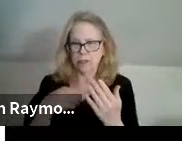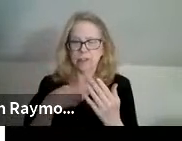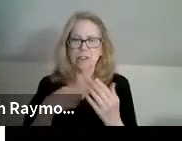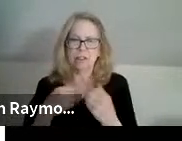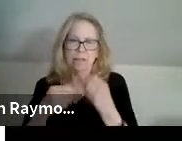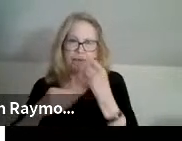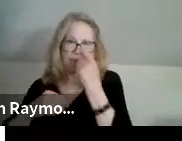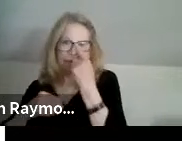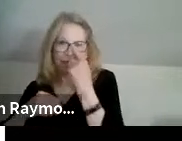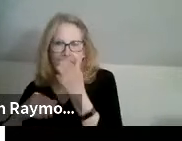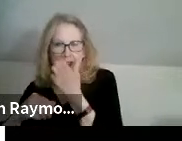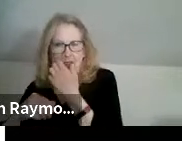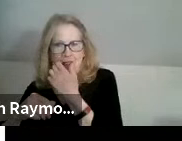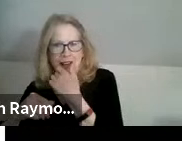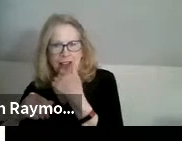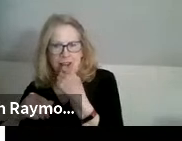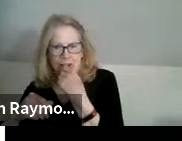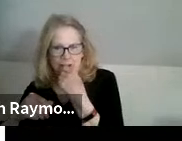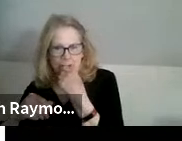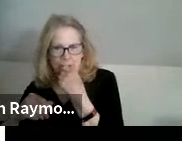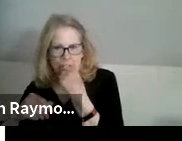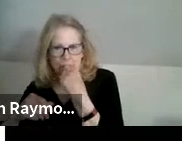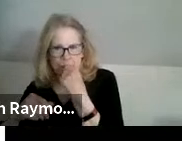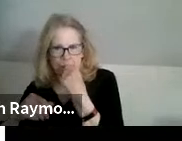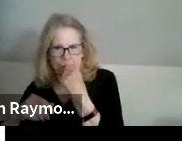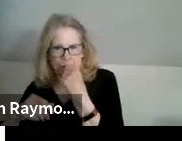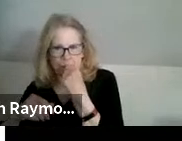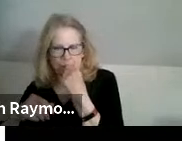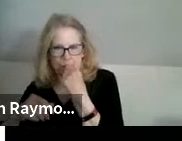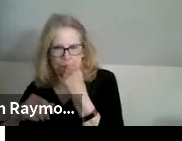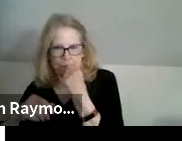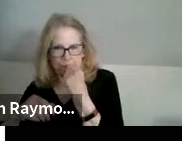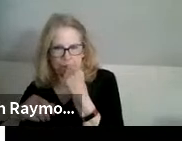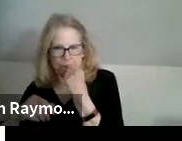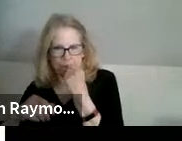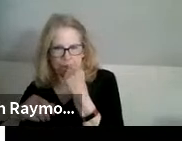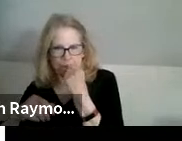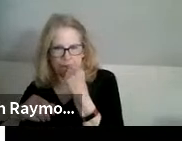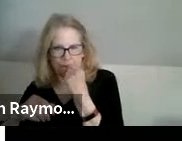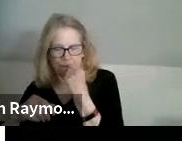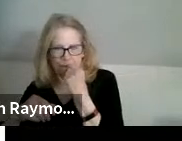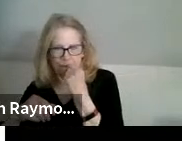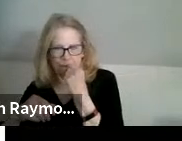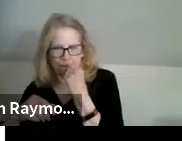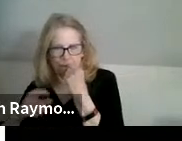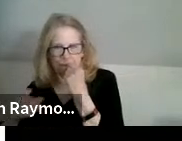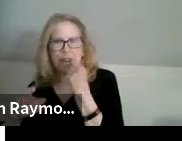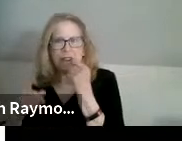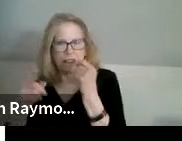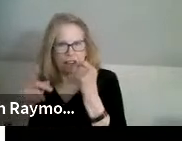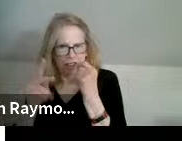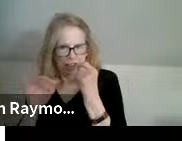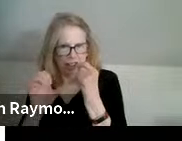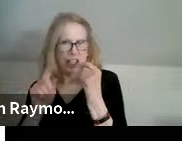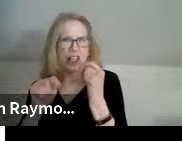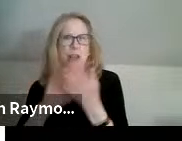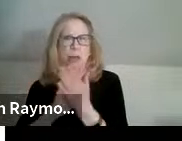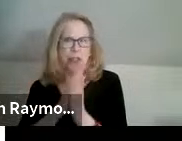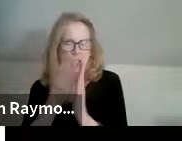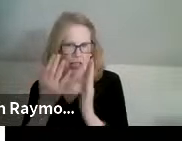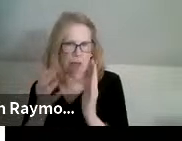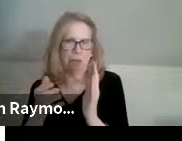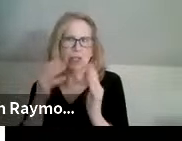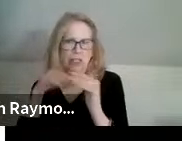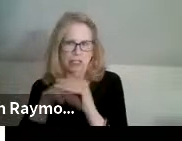Atkins was intimately involved with causing this kiosk to be accessible and brought out into